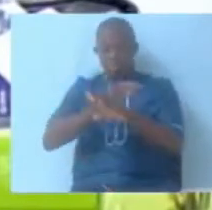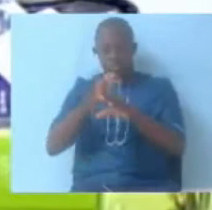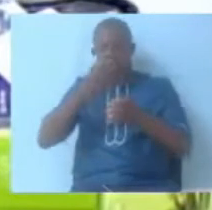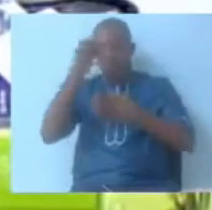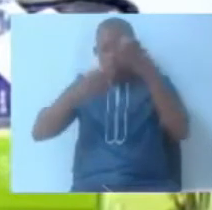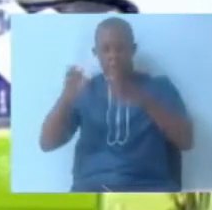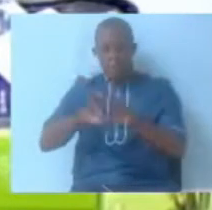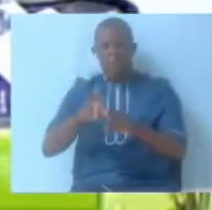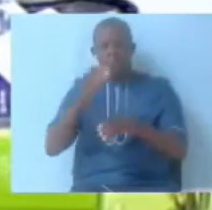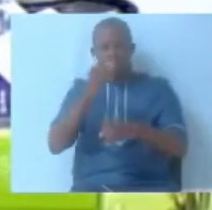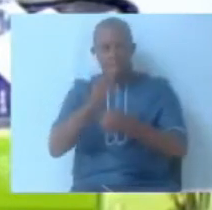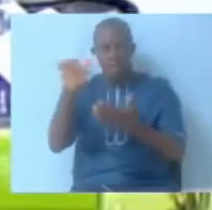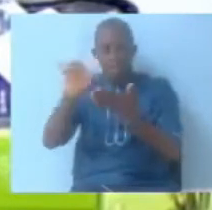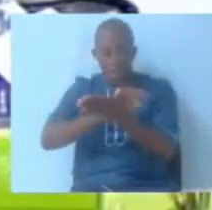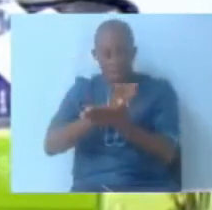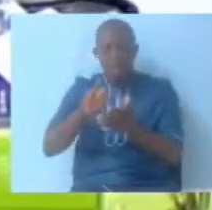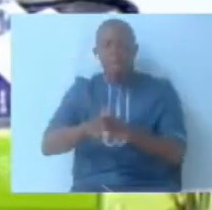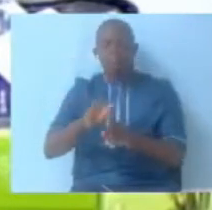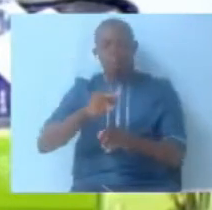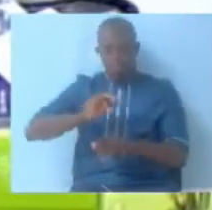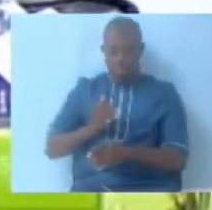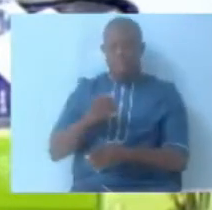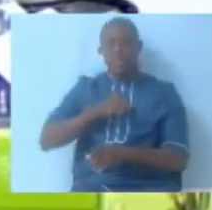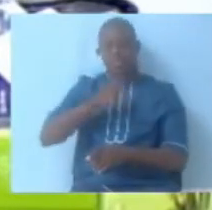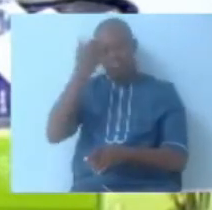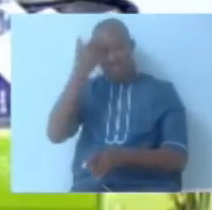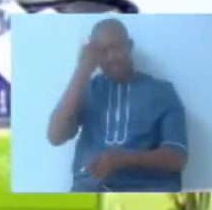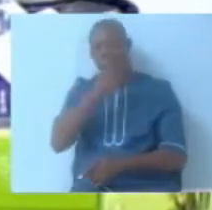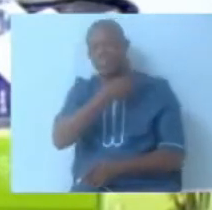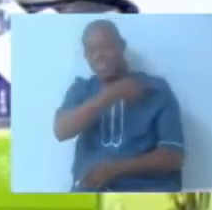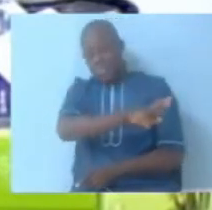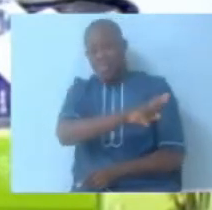safaro ke bitu Mrs. Scott fere mantu aje fae dahadu kwa nyina.